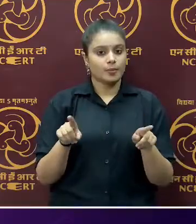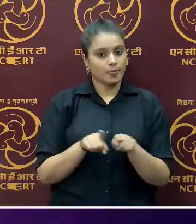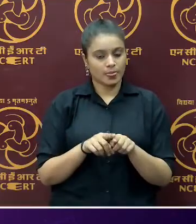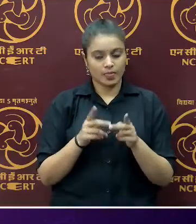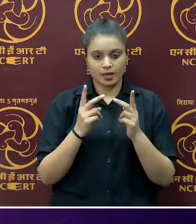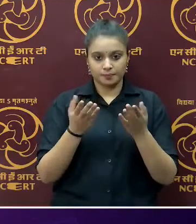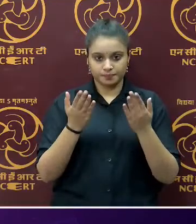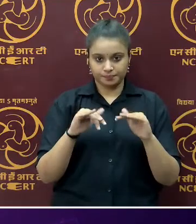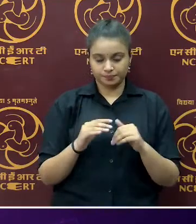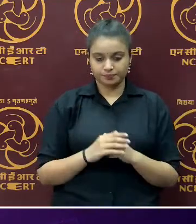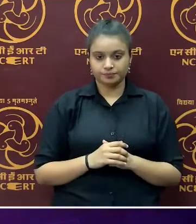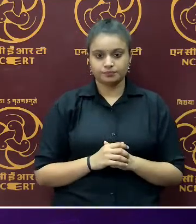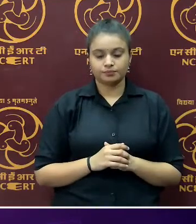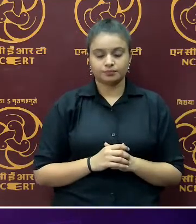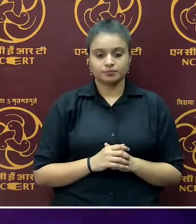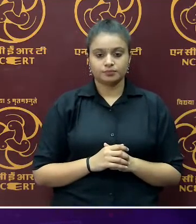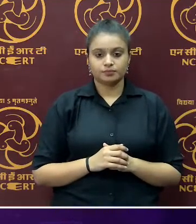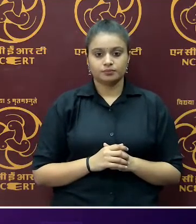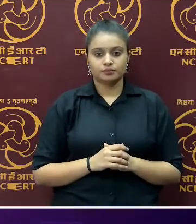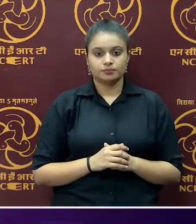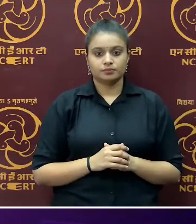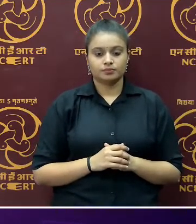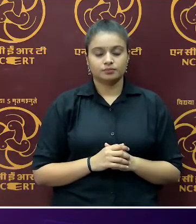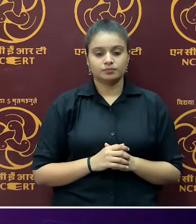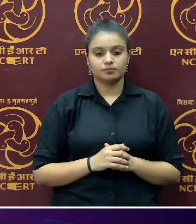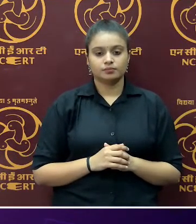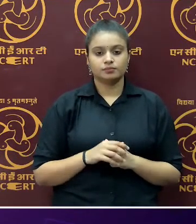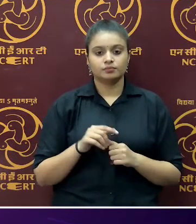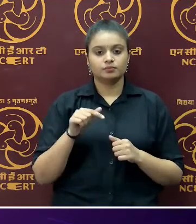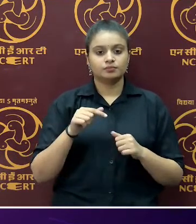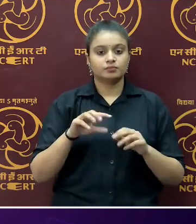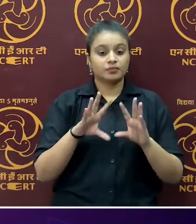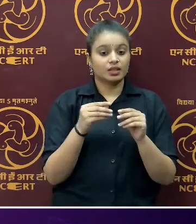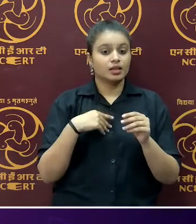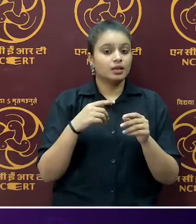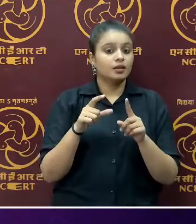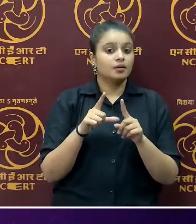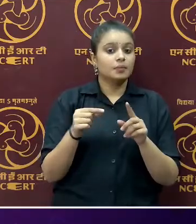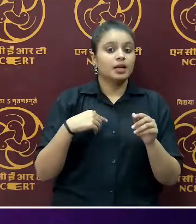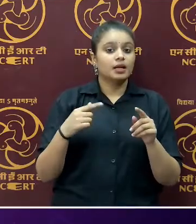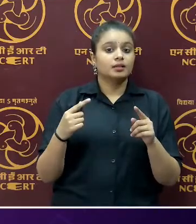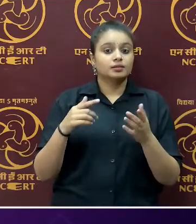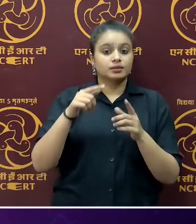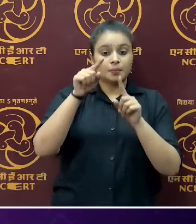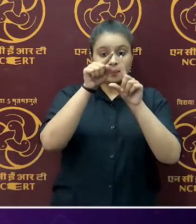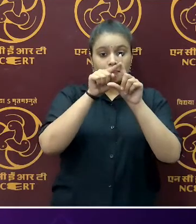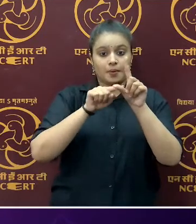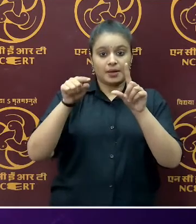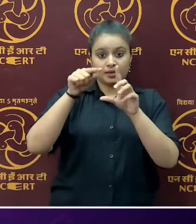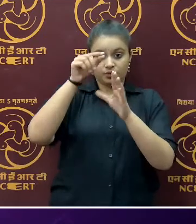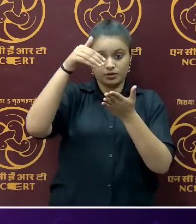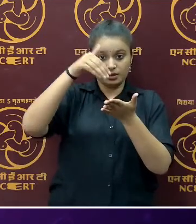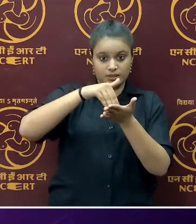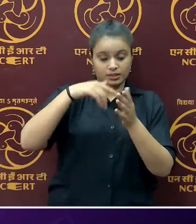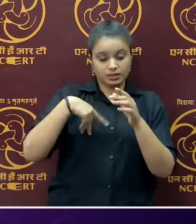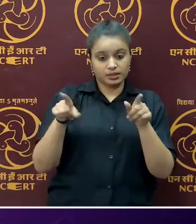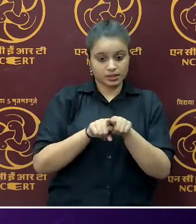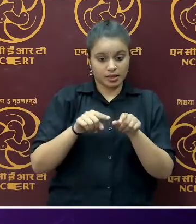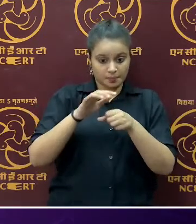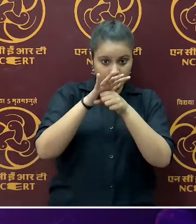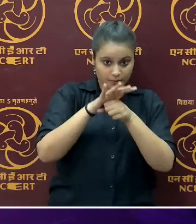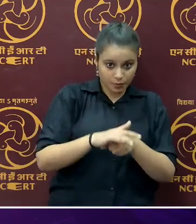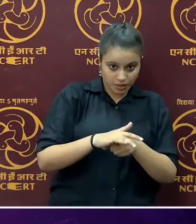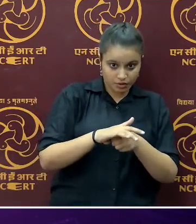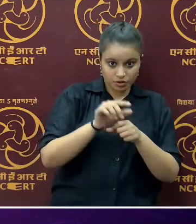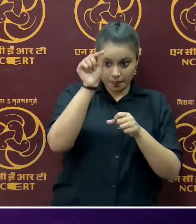seen. Next we have this, that it acts perpendicular. The pressure, it is